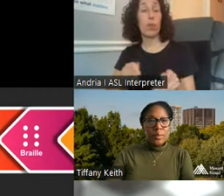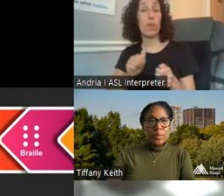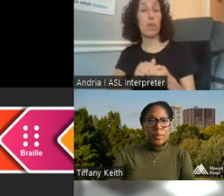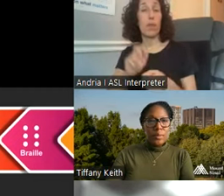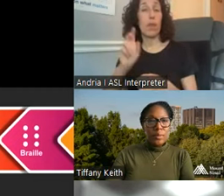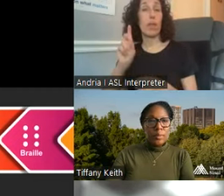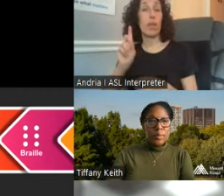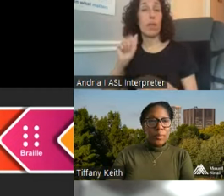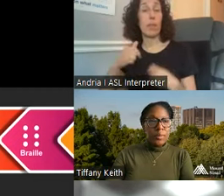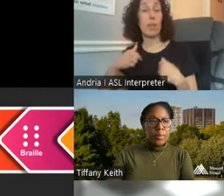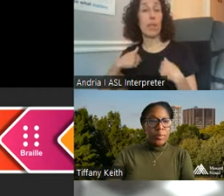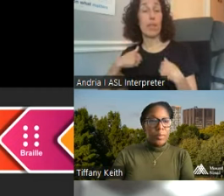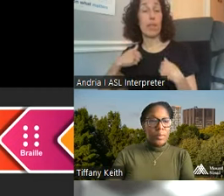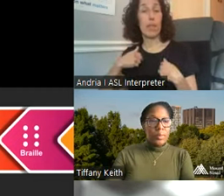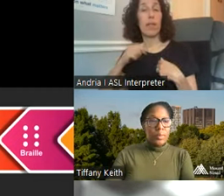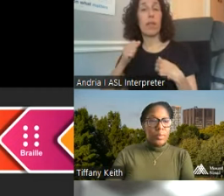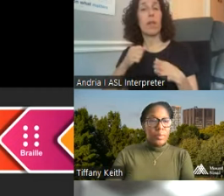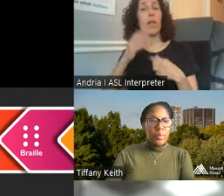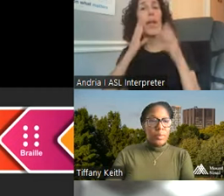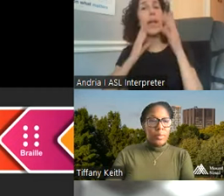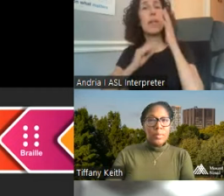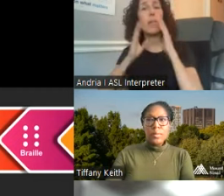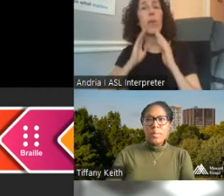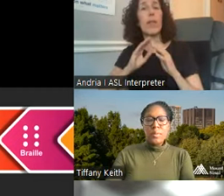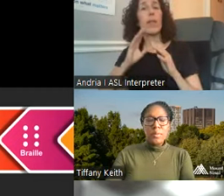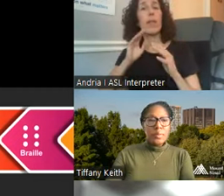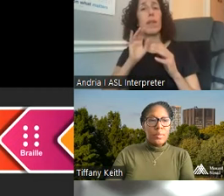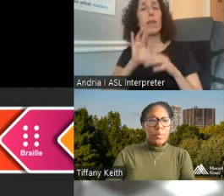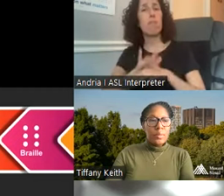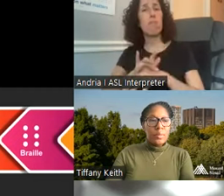disabling conditions rather than,